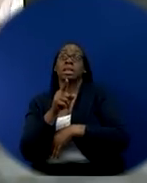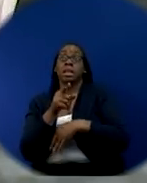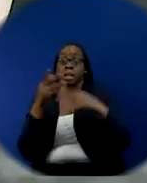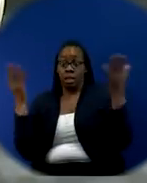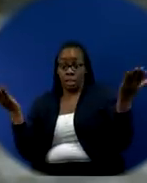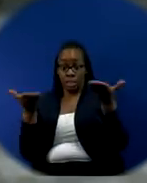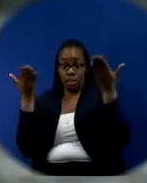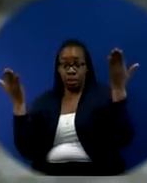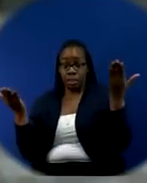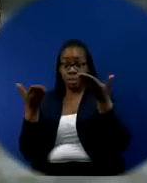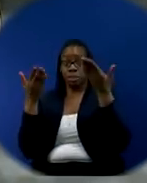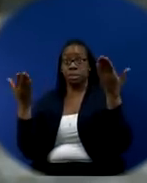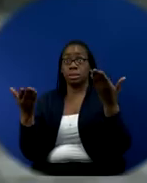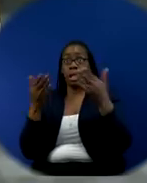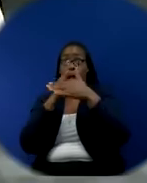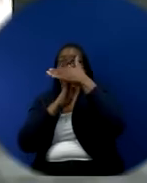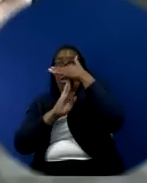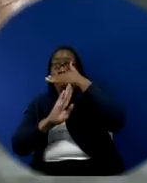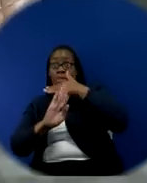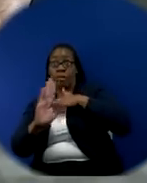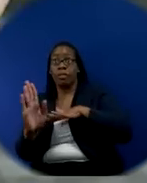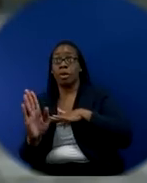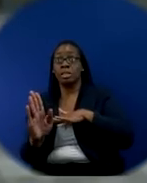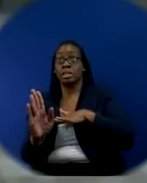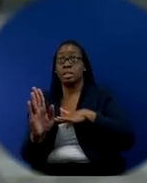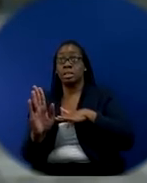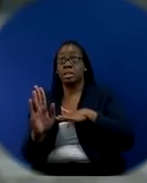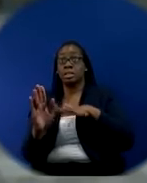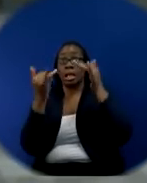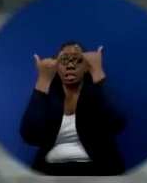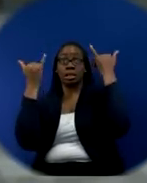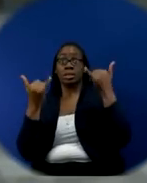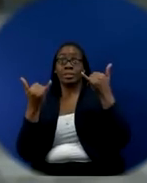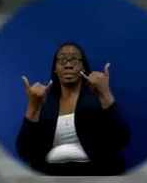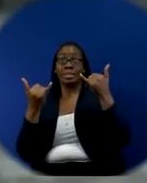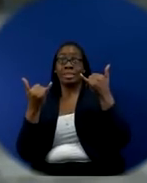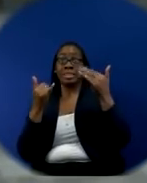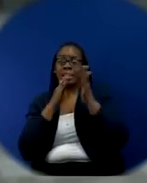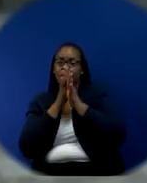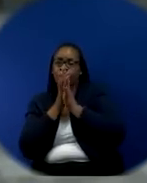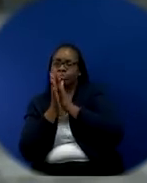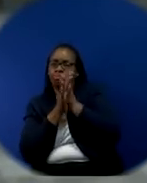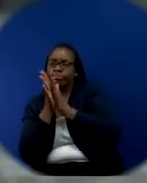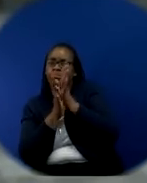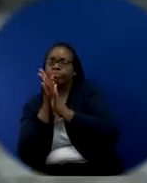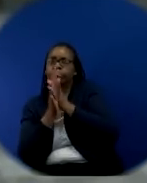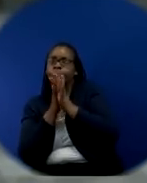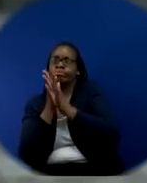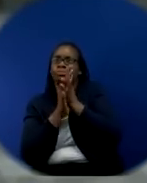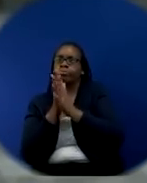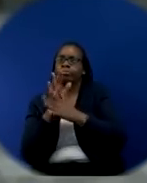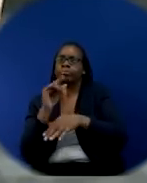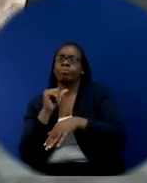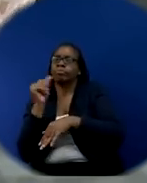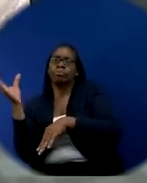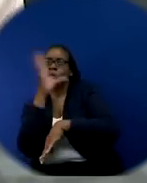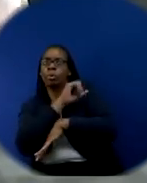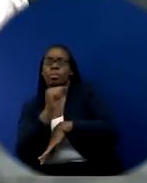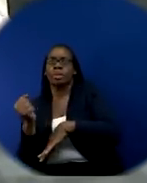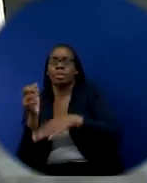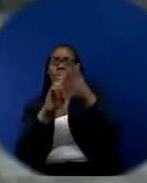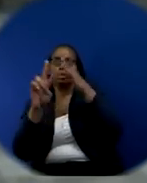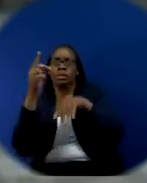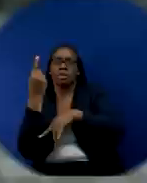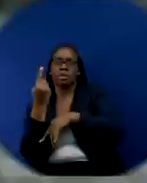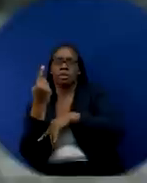a Pharisee's home. Now, this is intriguing. Please don't miss that very significant detail. Verse 1